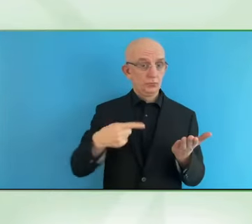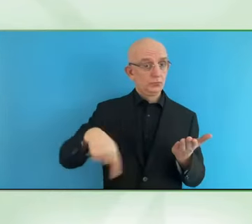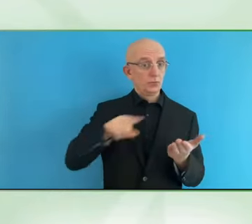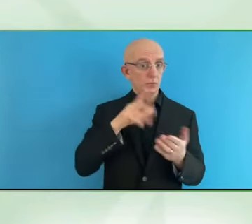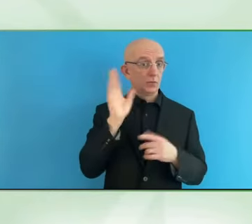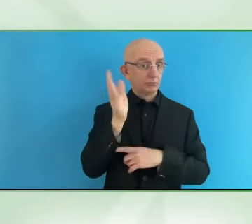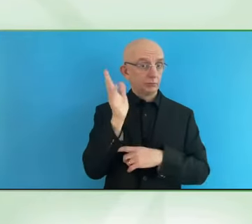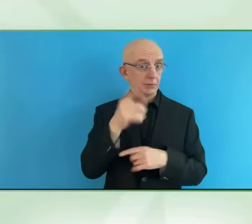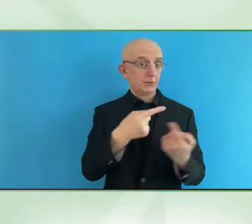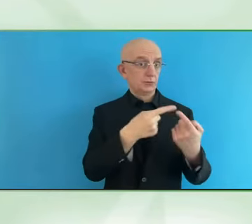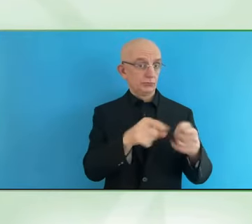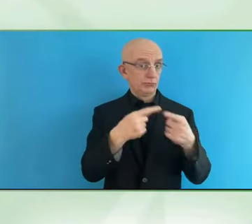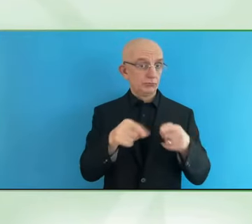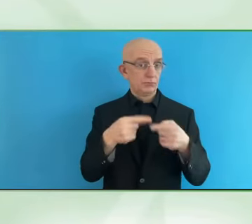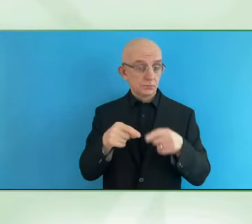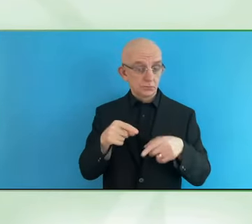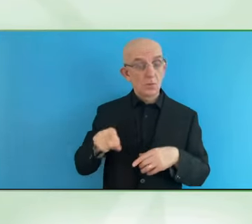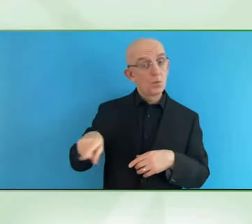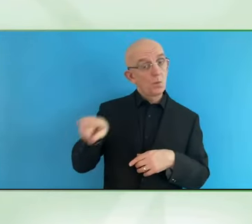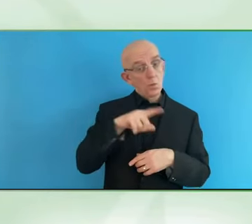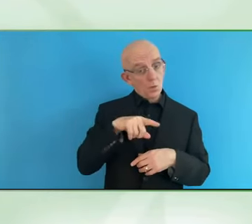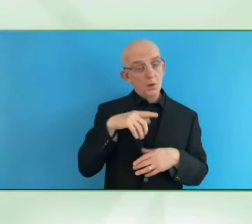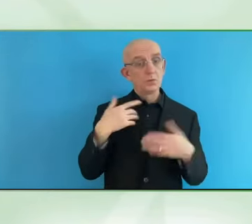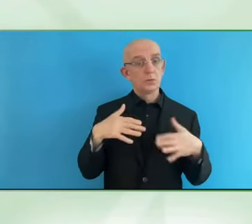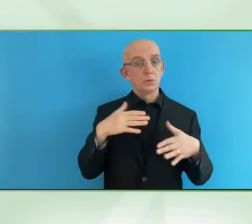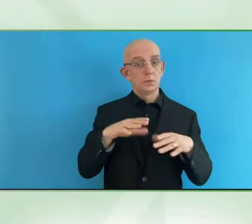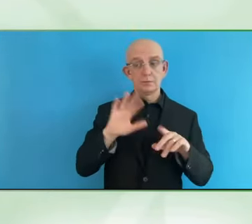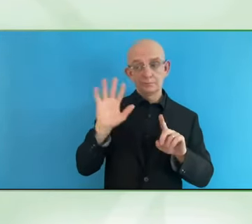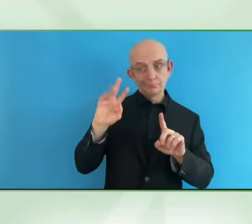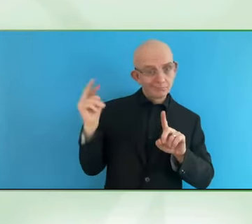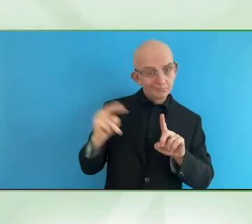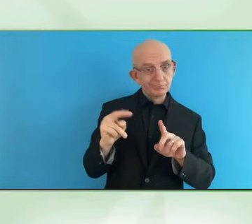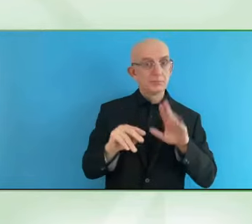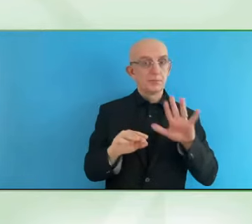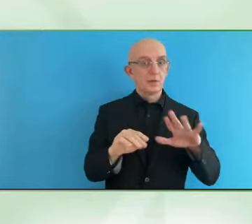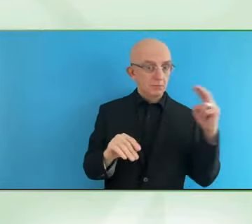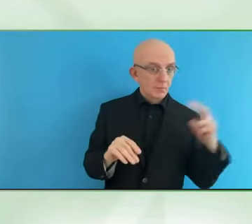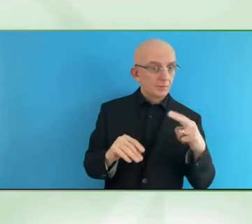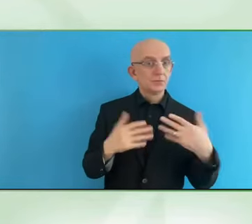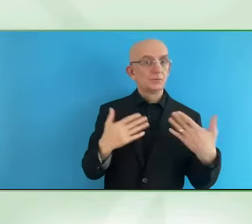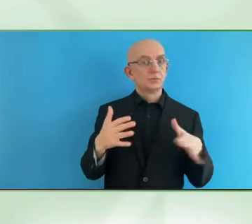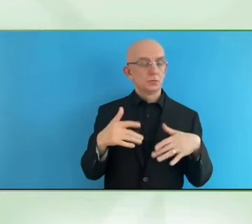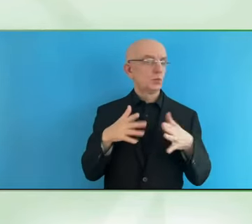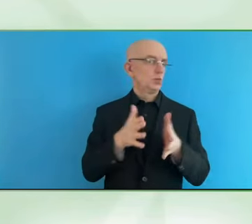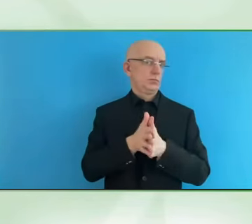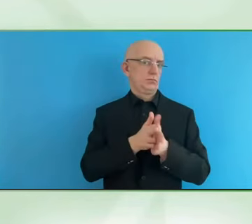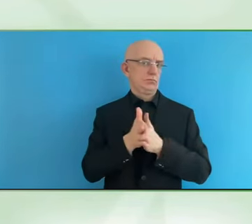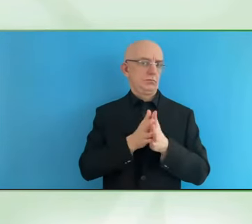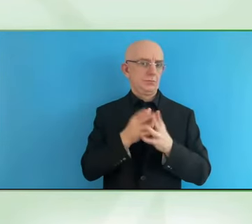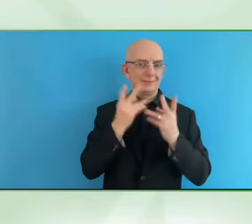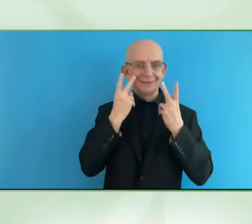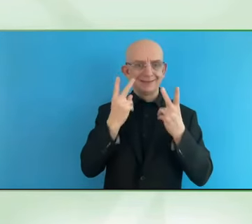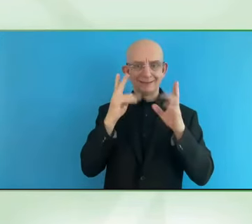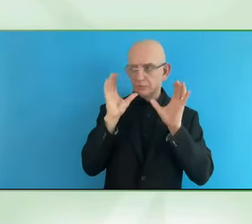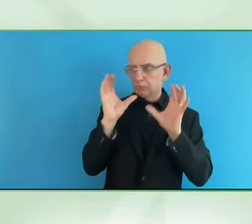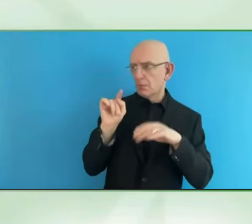pit one against the other, but we do want to take what is really helpful from each presentation and